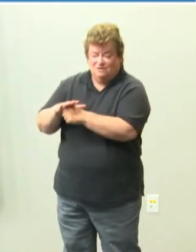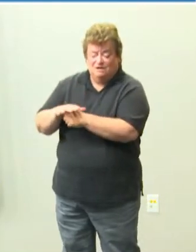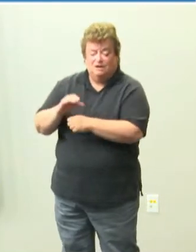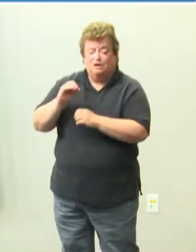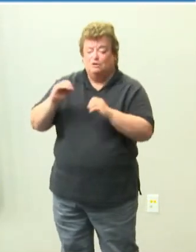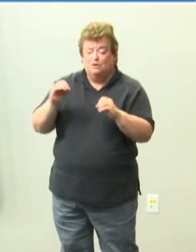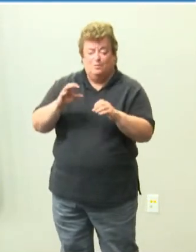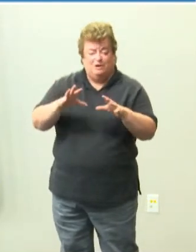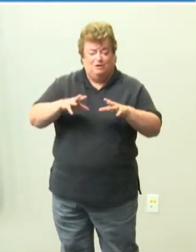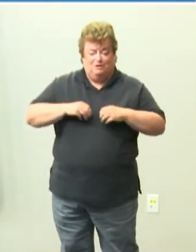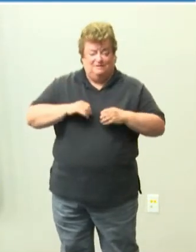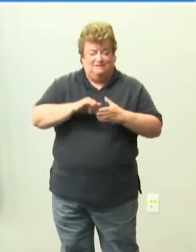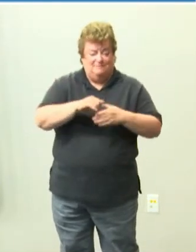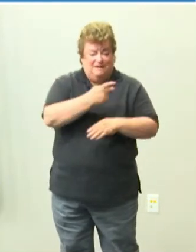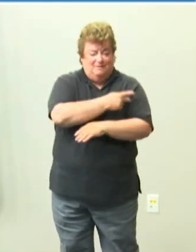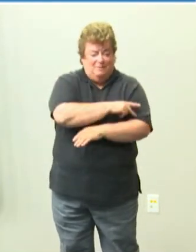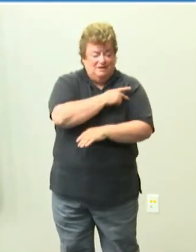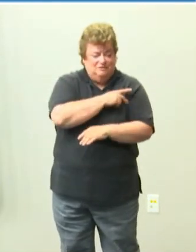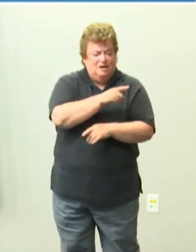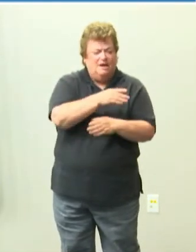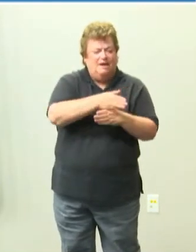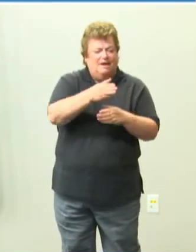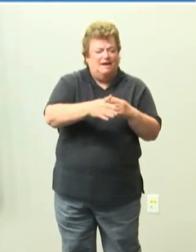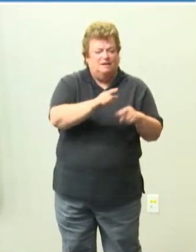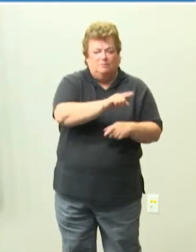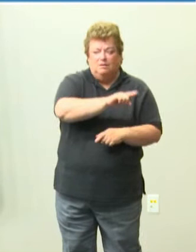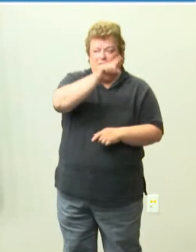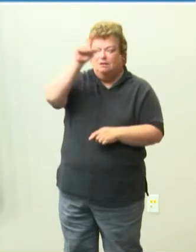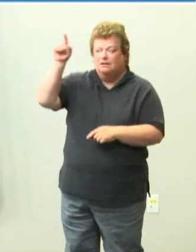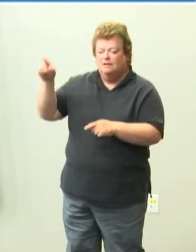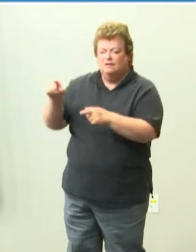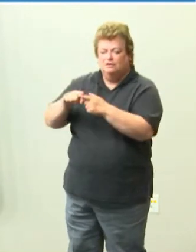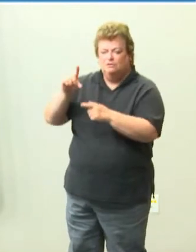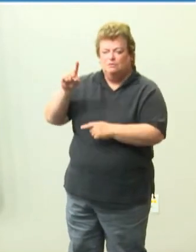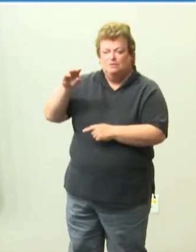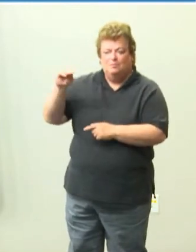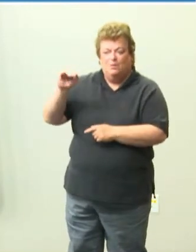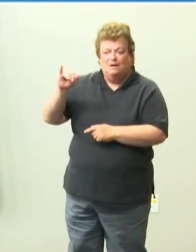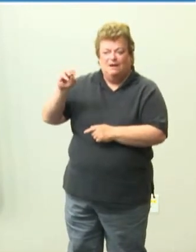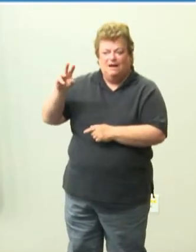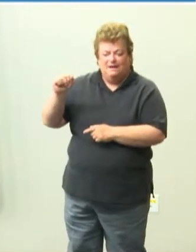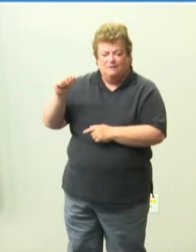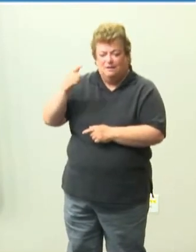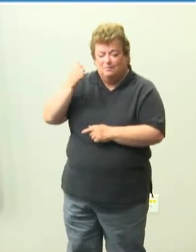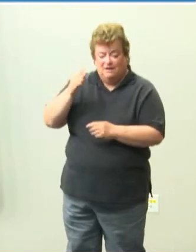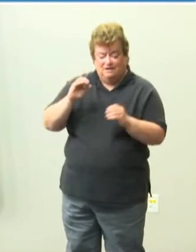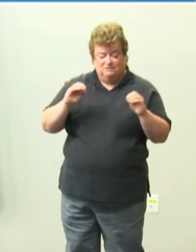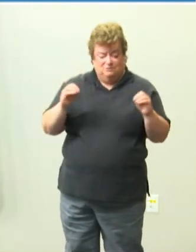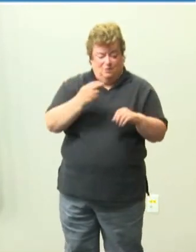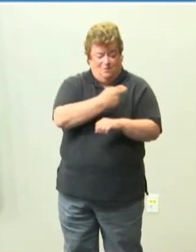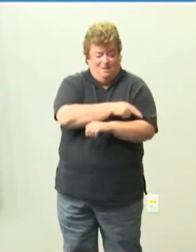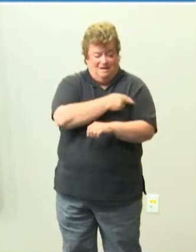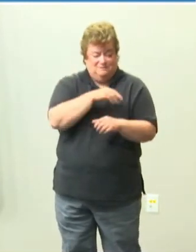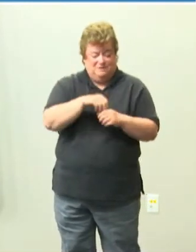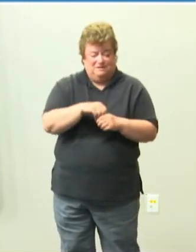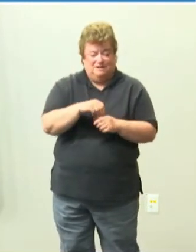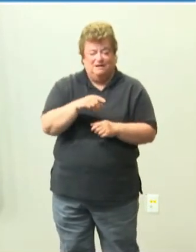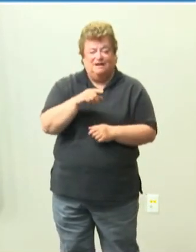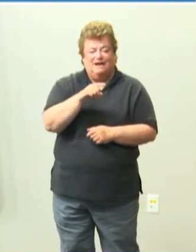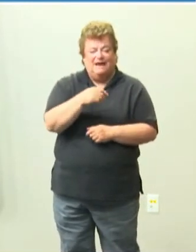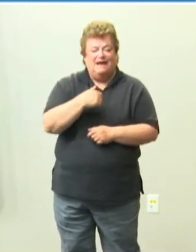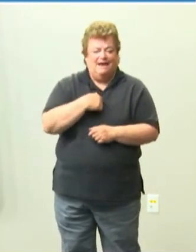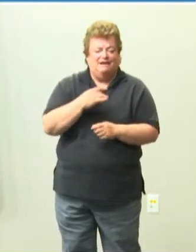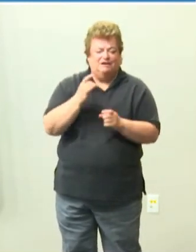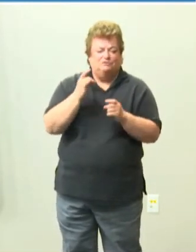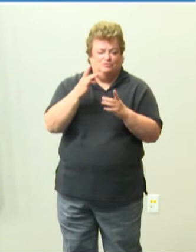ended up needing to go to Des Moines, Iowa, because no Nebraska hospital could take that patient. And unfortunately, that patient had a tragic